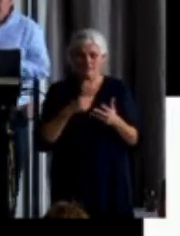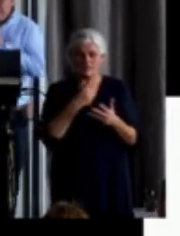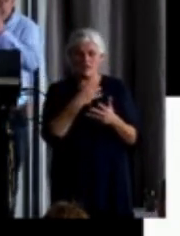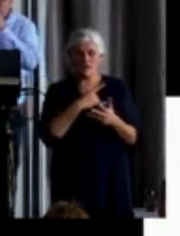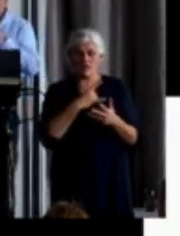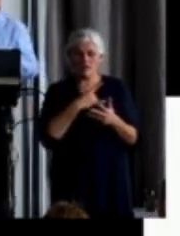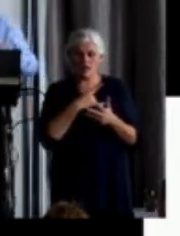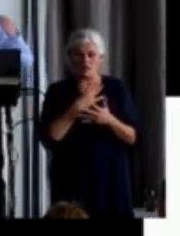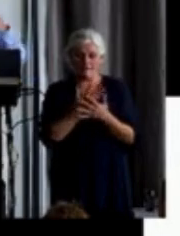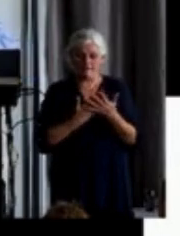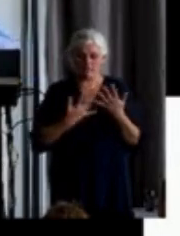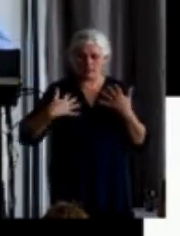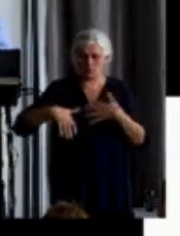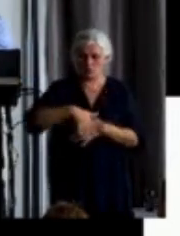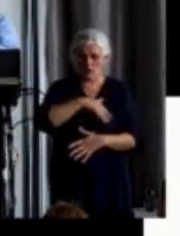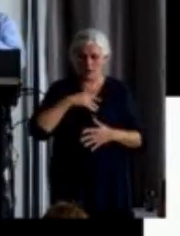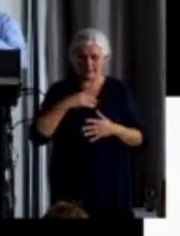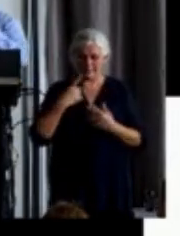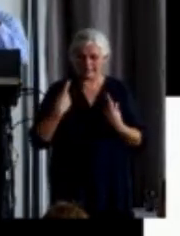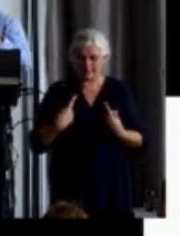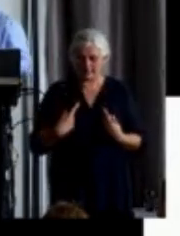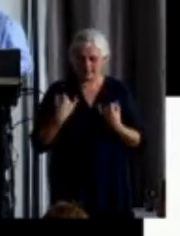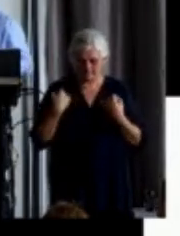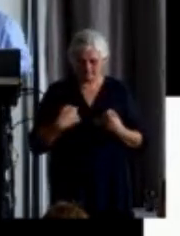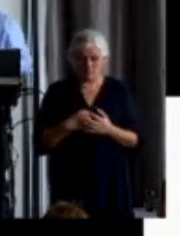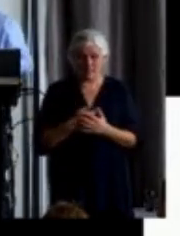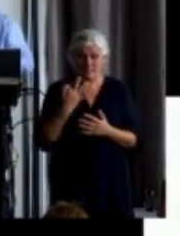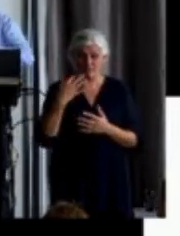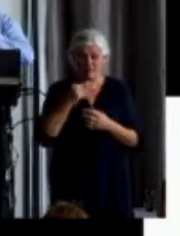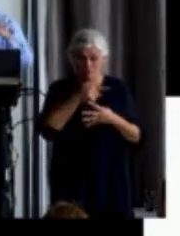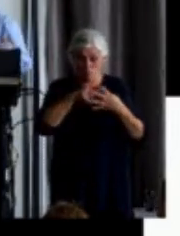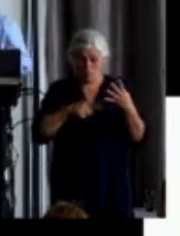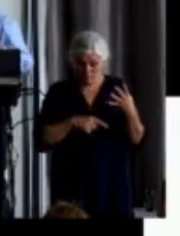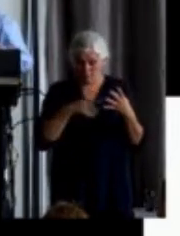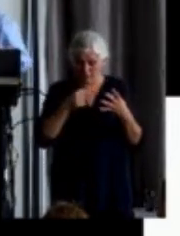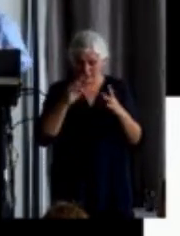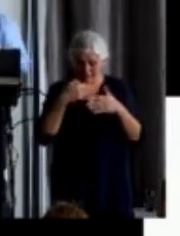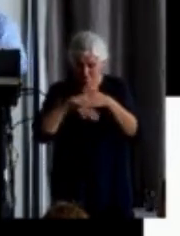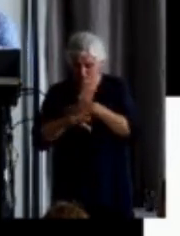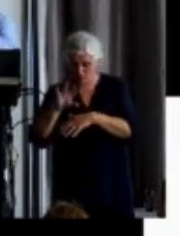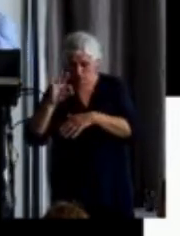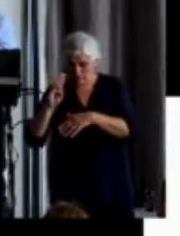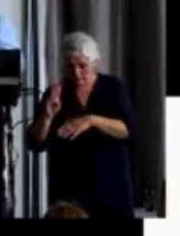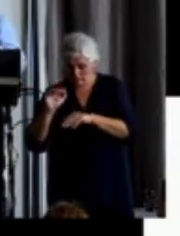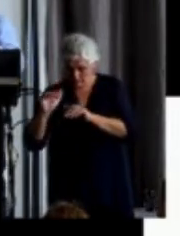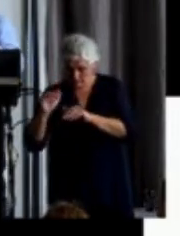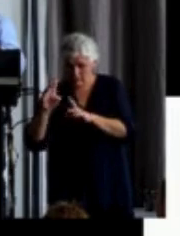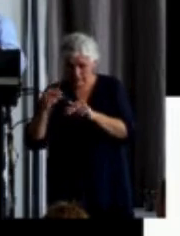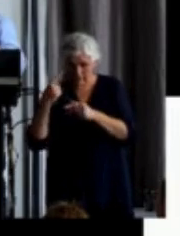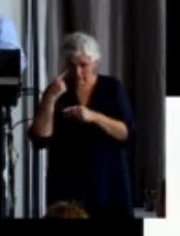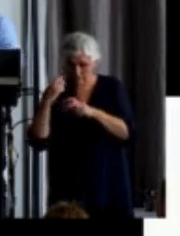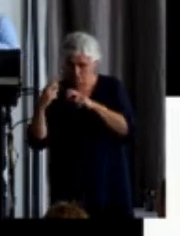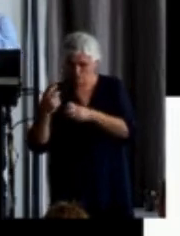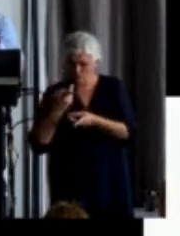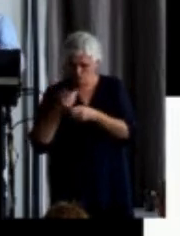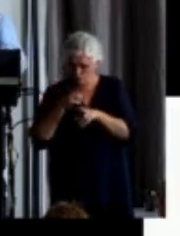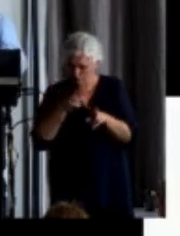disease. So if you have one of these conditions, you can go to your GP, you're seen